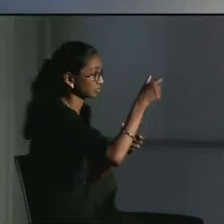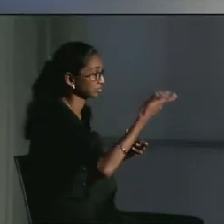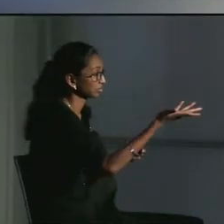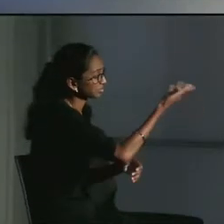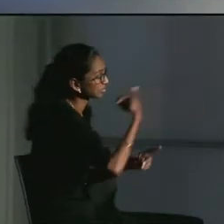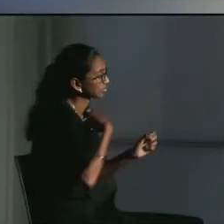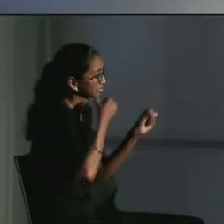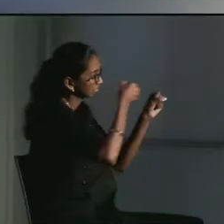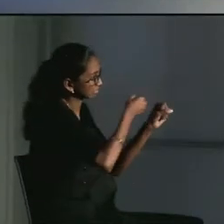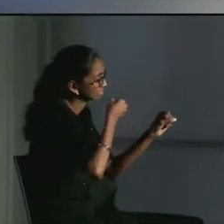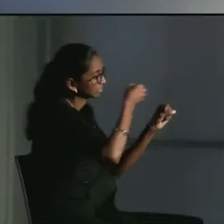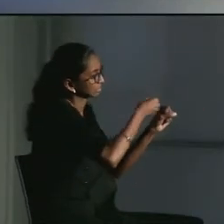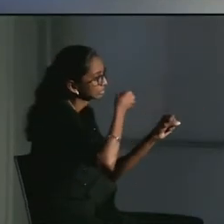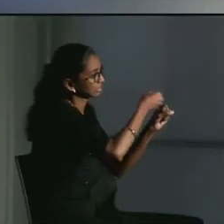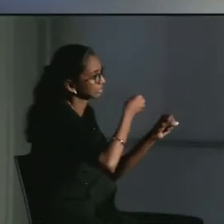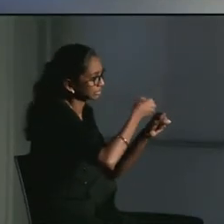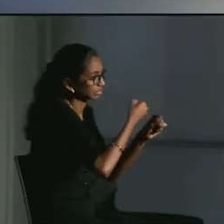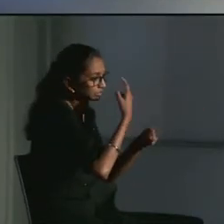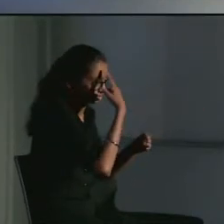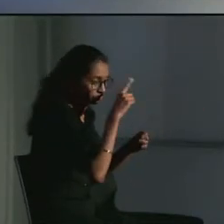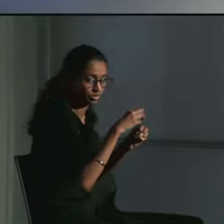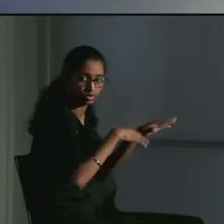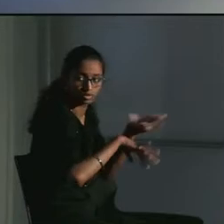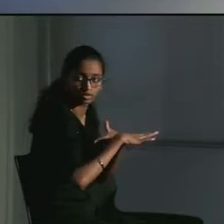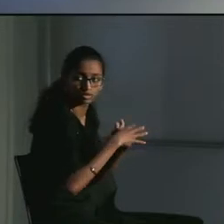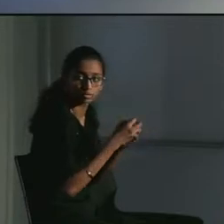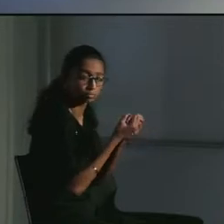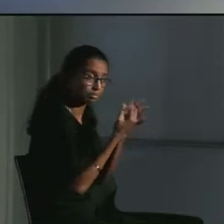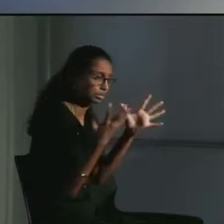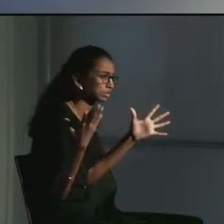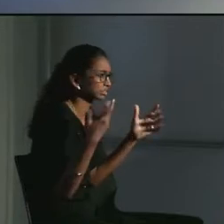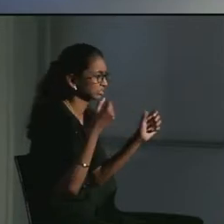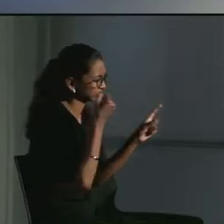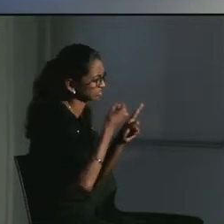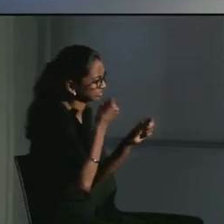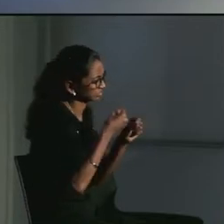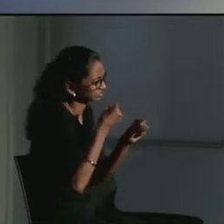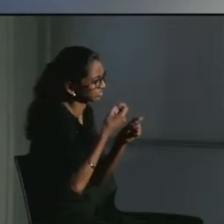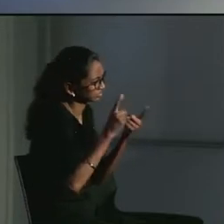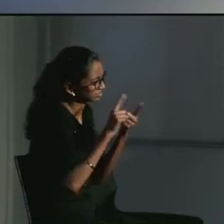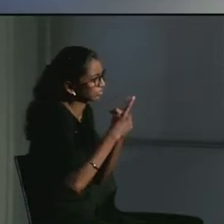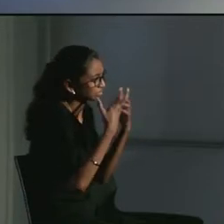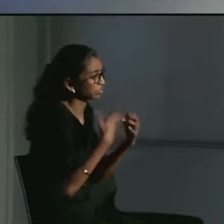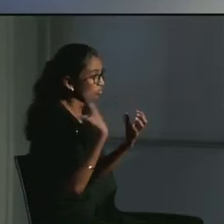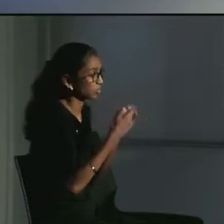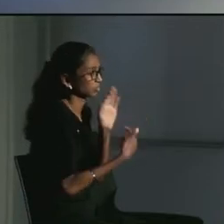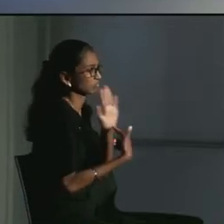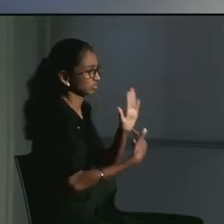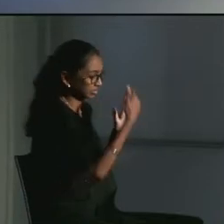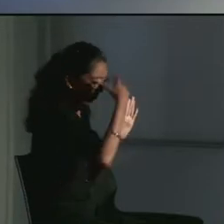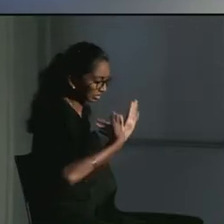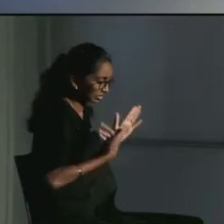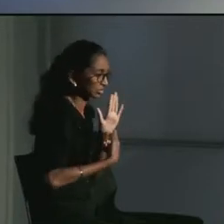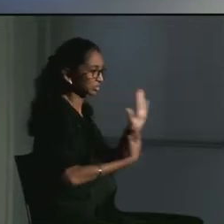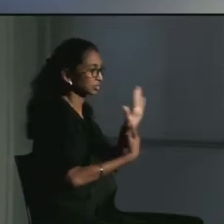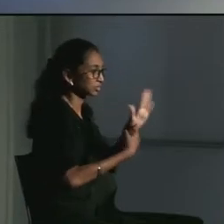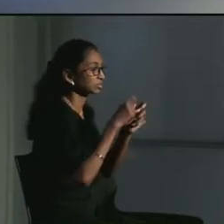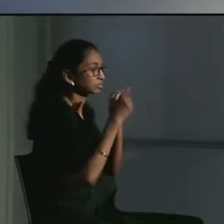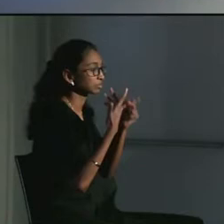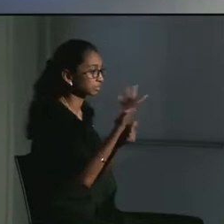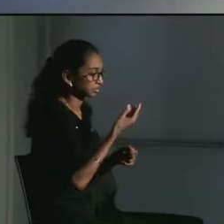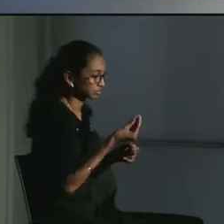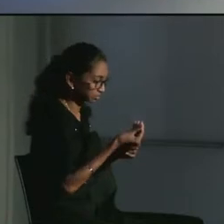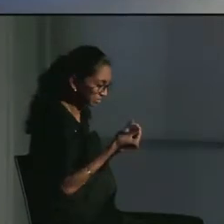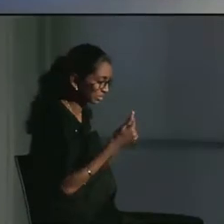fighting it in a disorganized way. Several battles born out of identity formation, uneven accumulation of wealth,